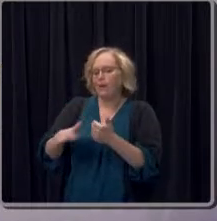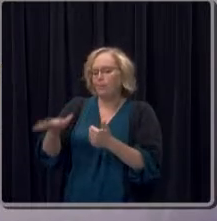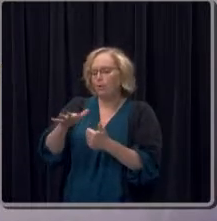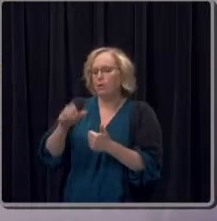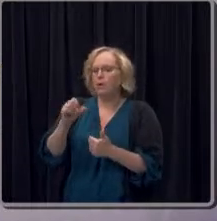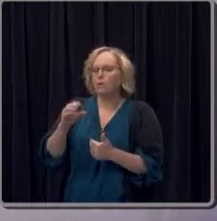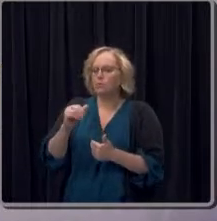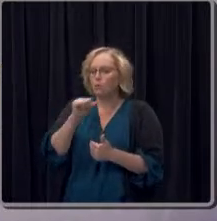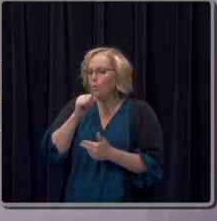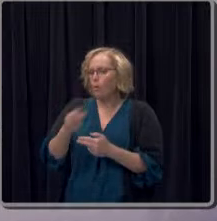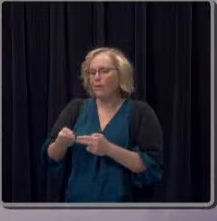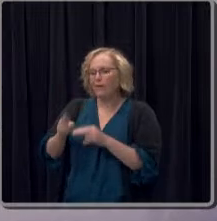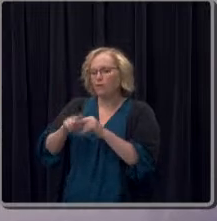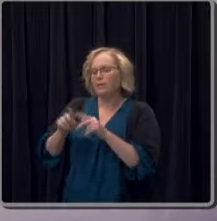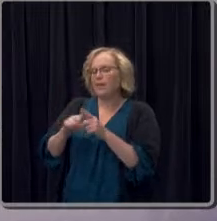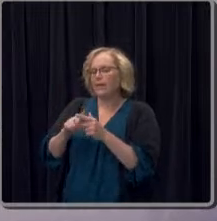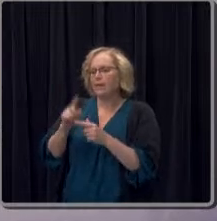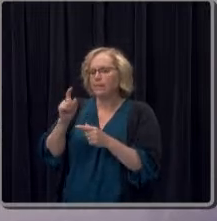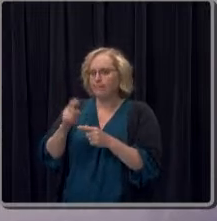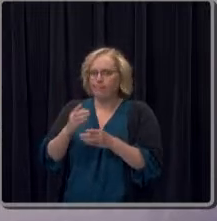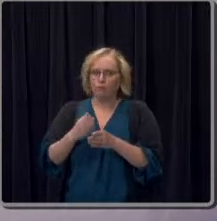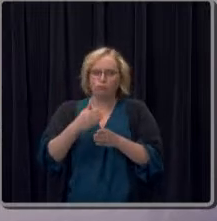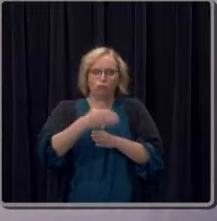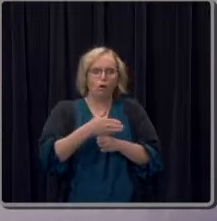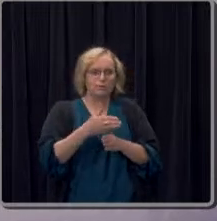and have it be across a major road.